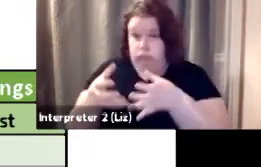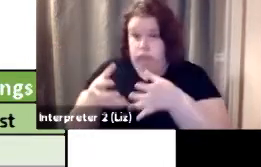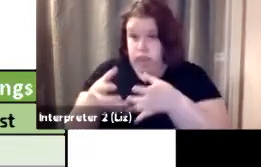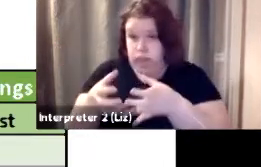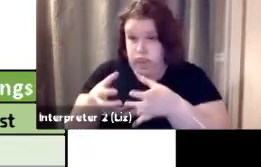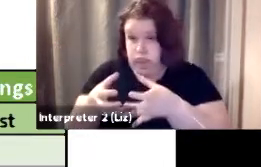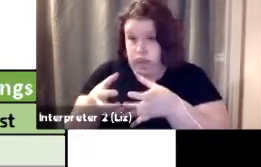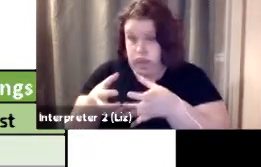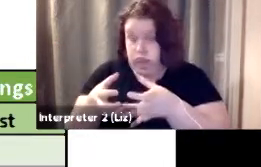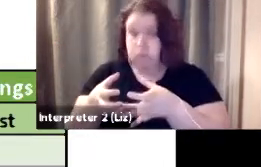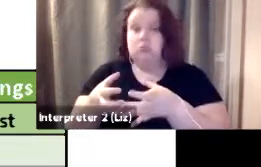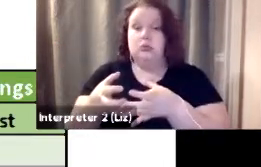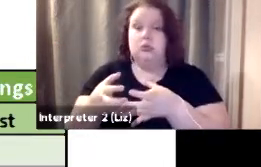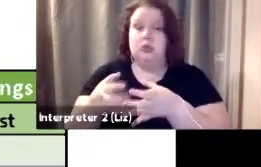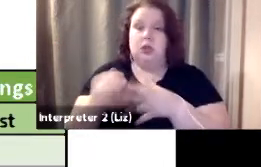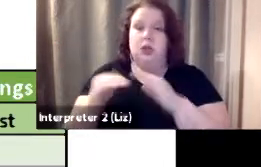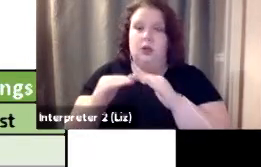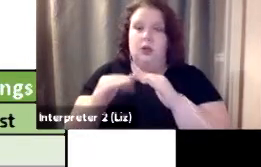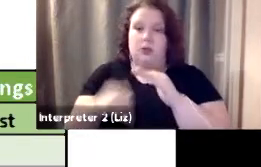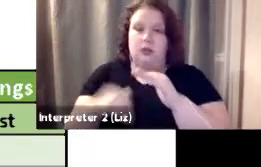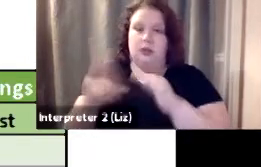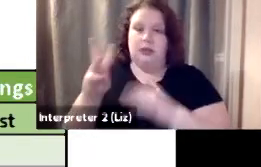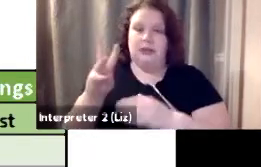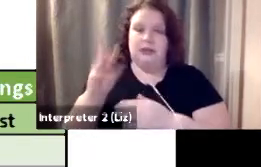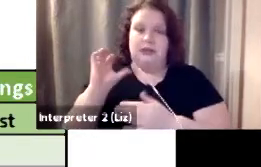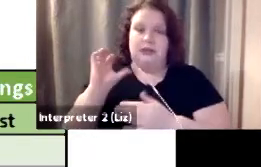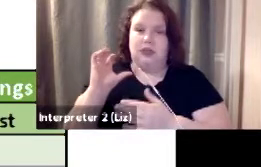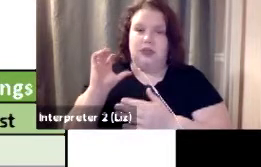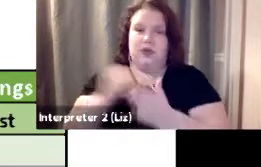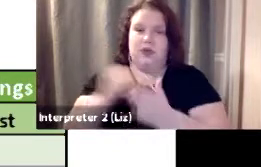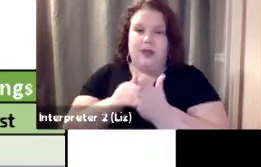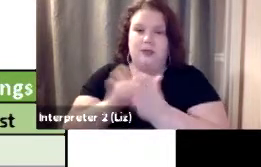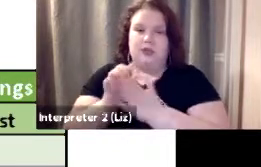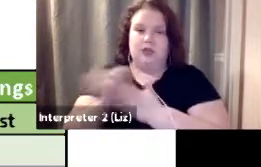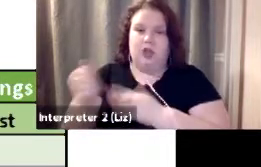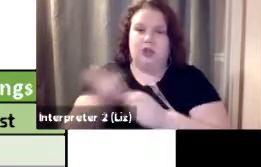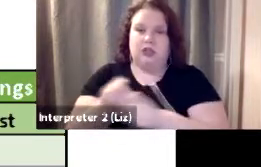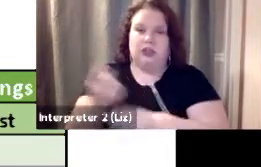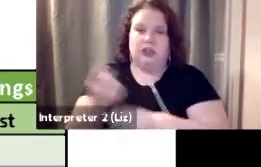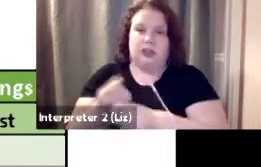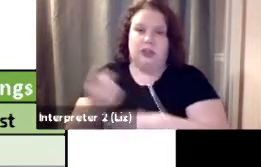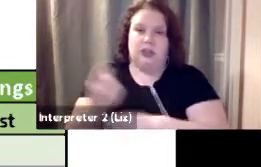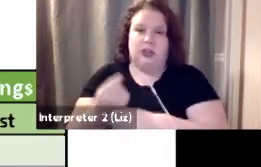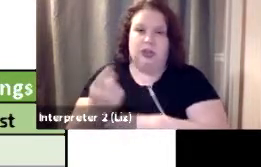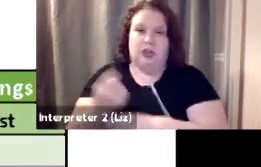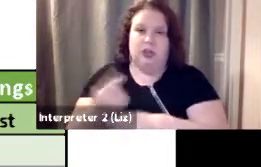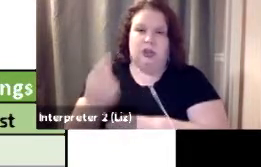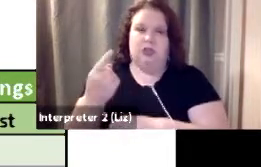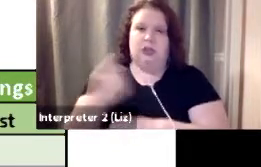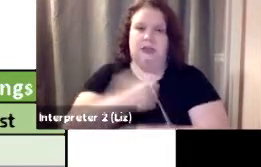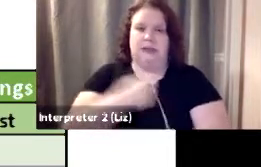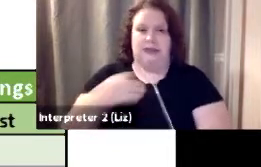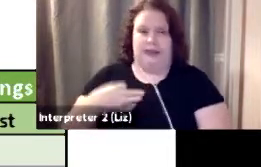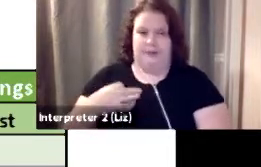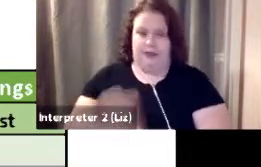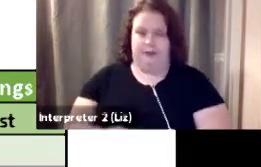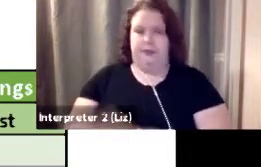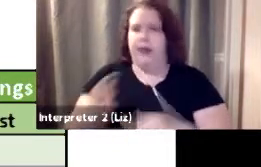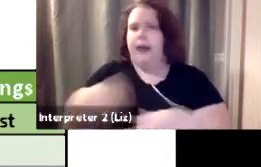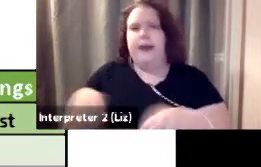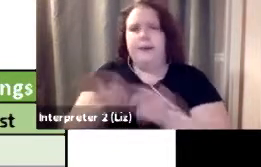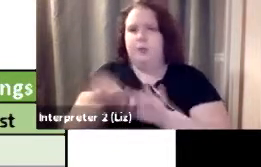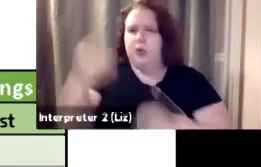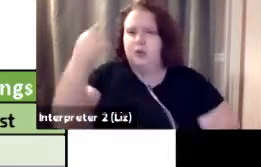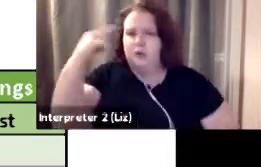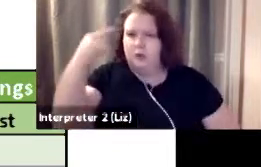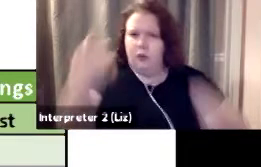just a touch under $600,000 a year in annual staffing. And why is this important? Uh, you'll additionally note there,